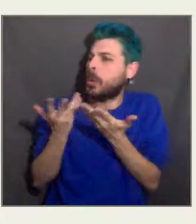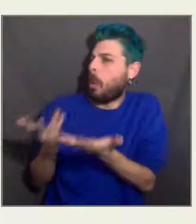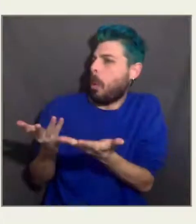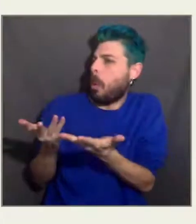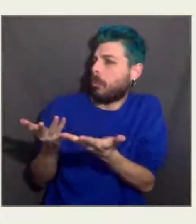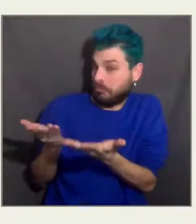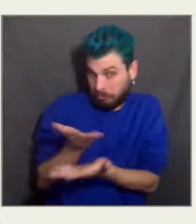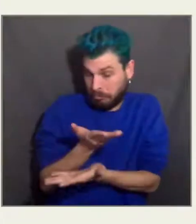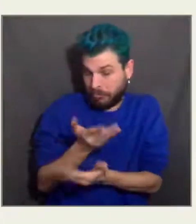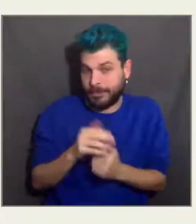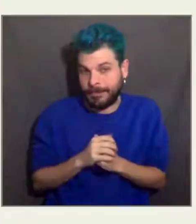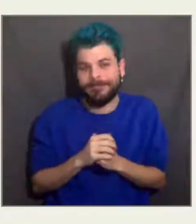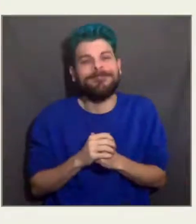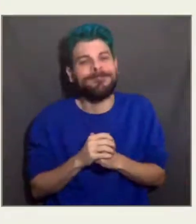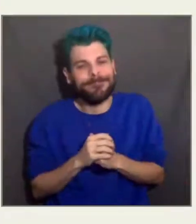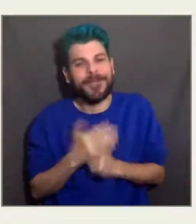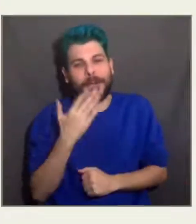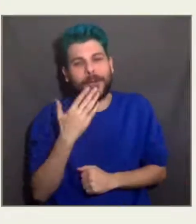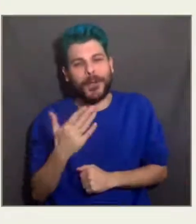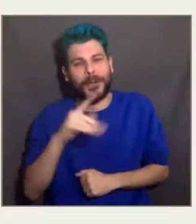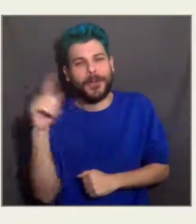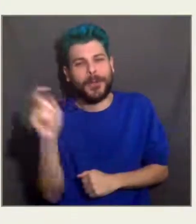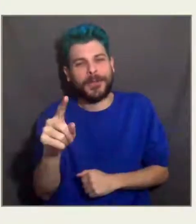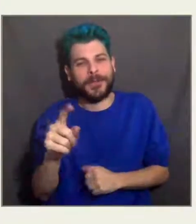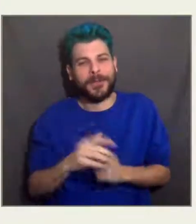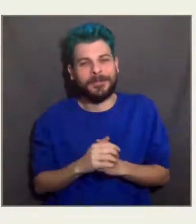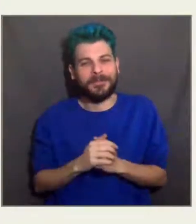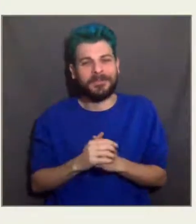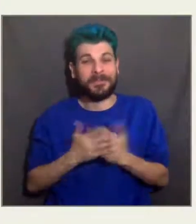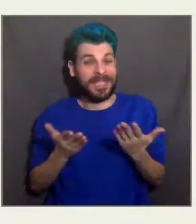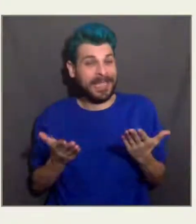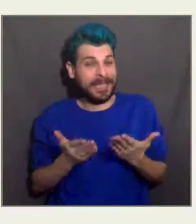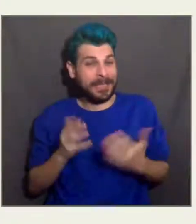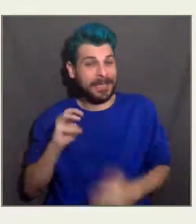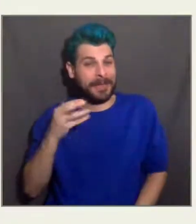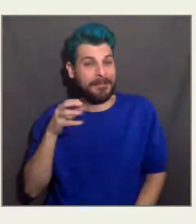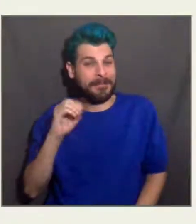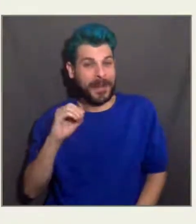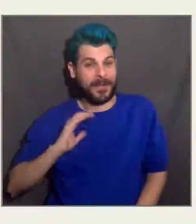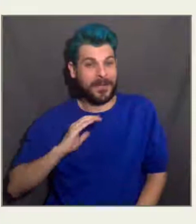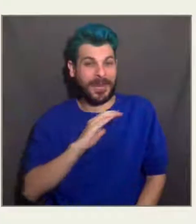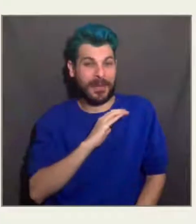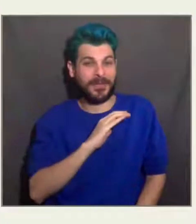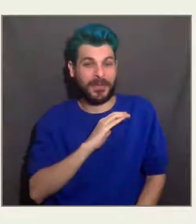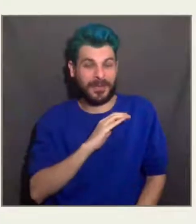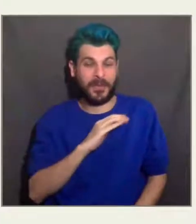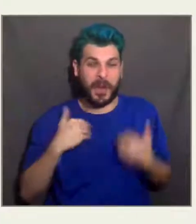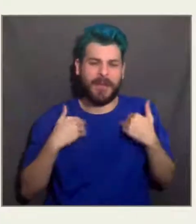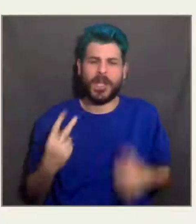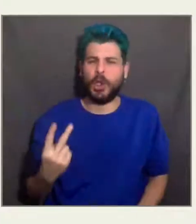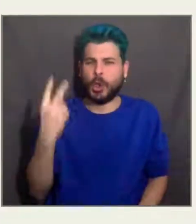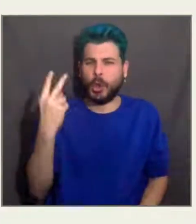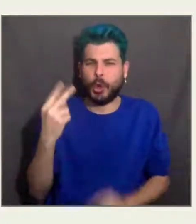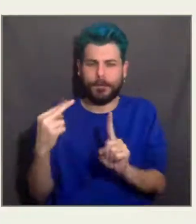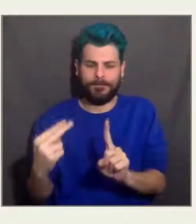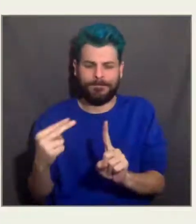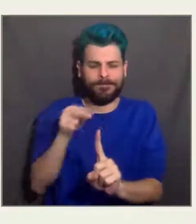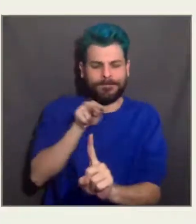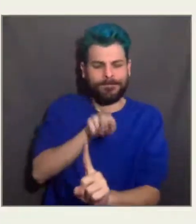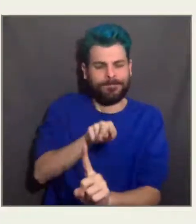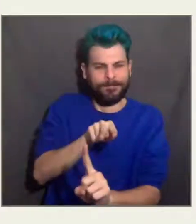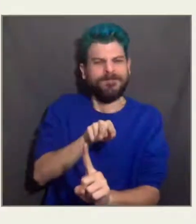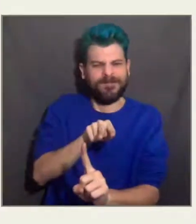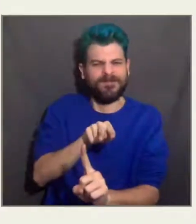question. We have, at Metro and the Metro Council, we have two lenses just to start out with that we look at any decision